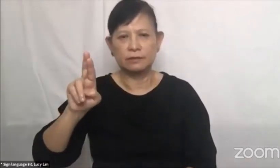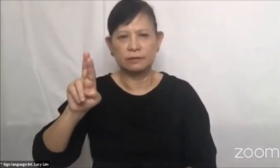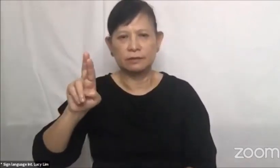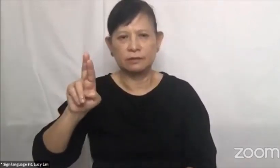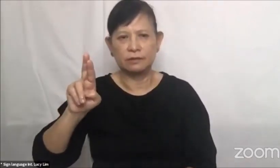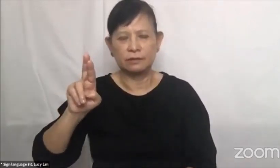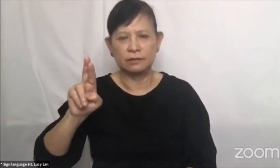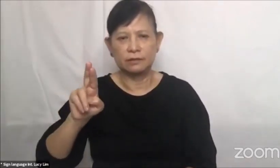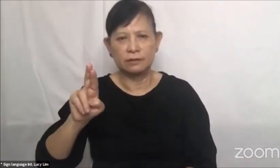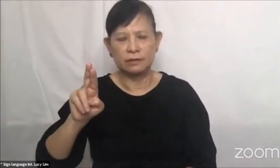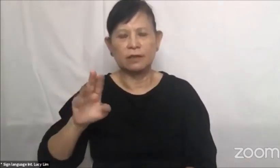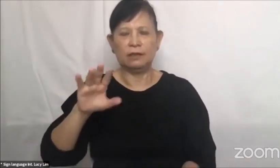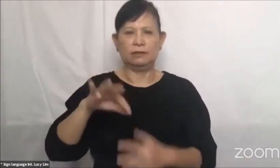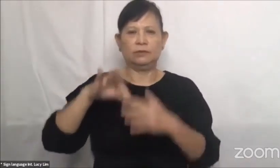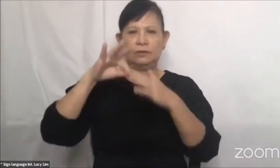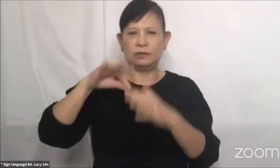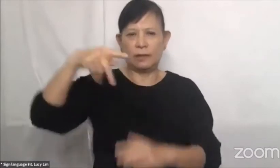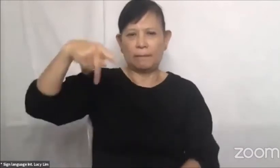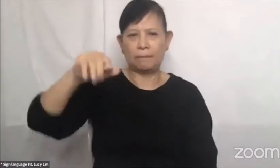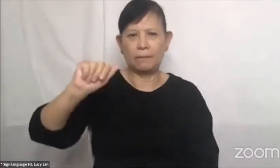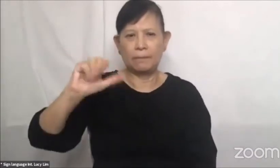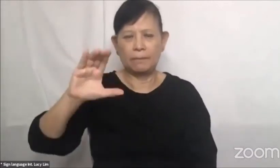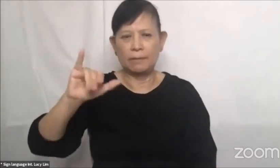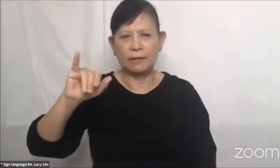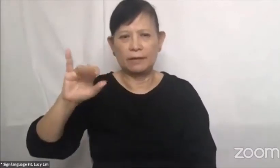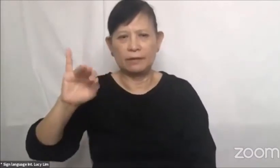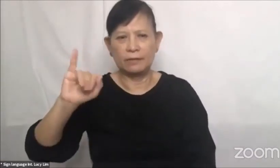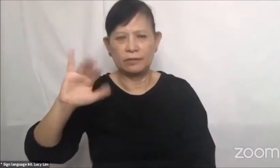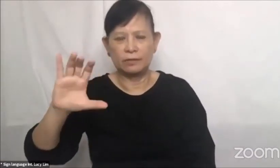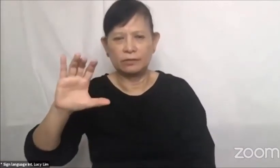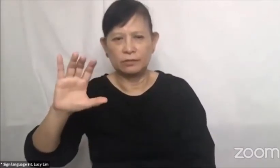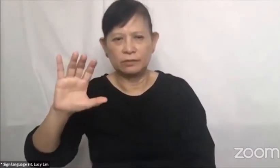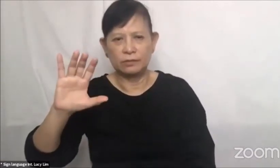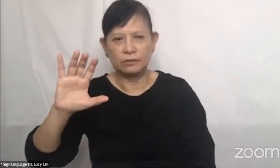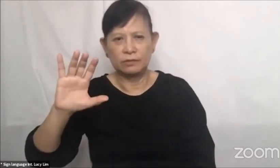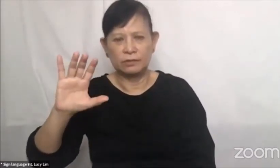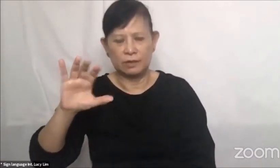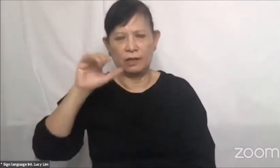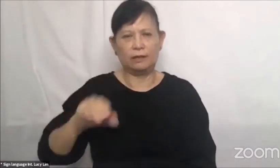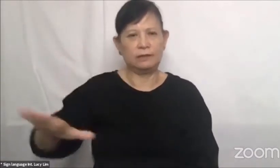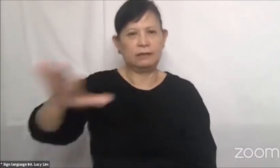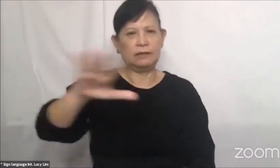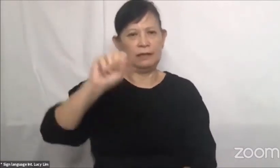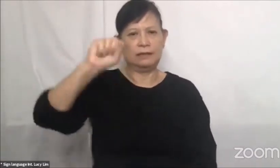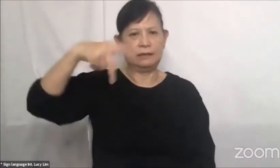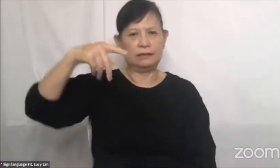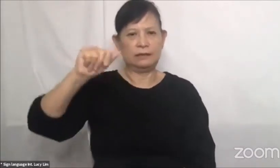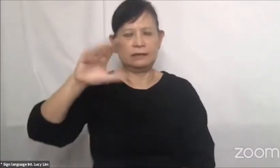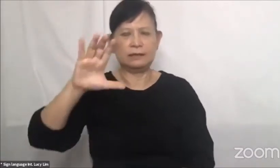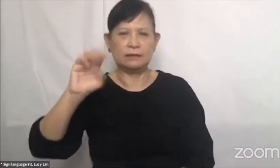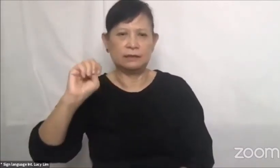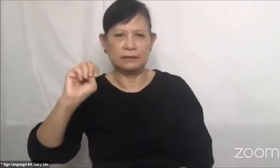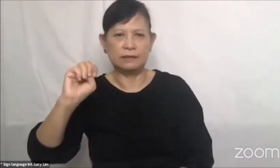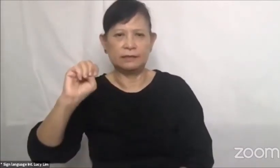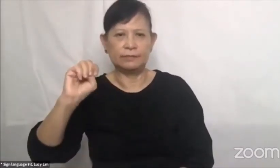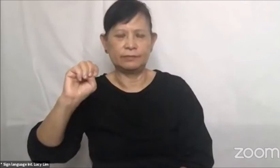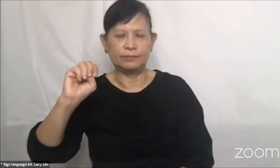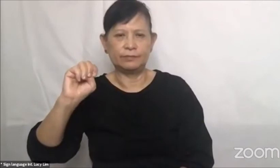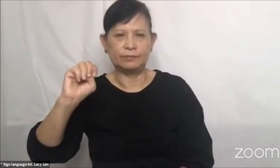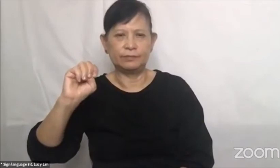for us here in the Pacific. We certainly are involved in that space to bring forth the